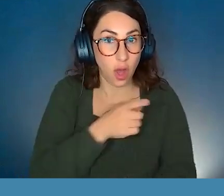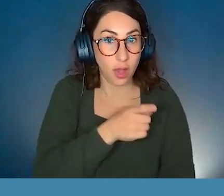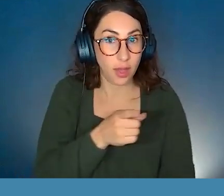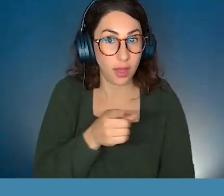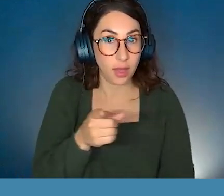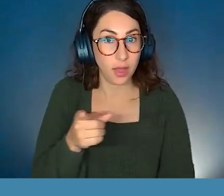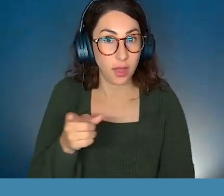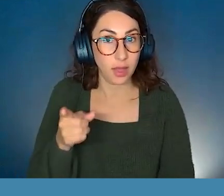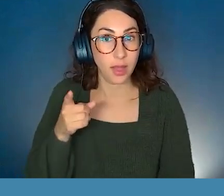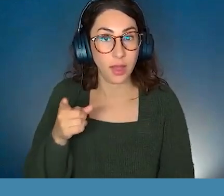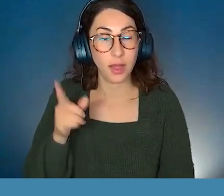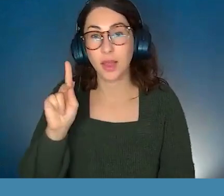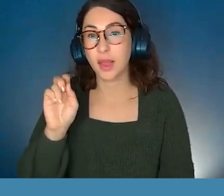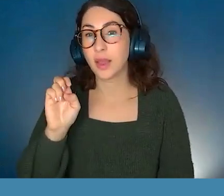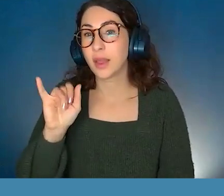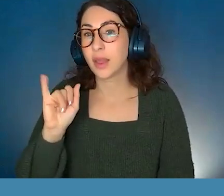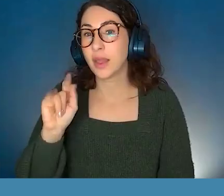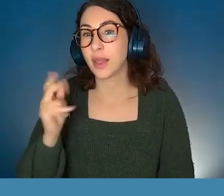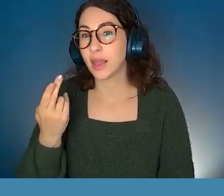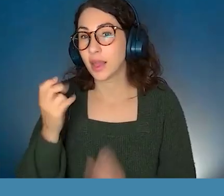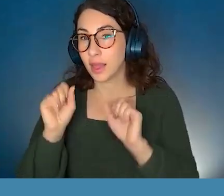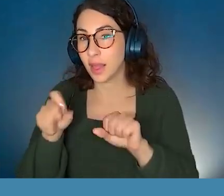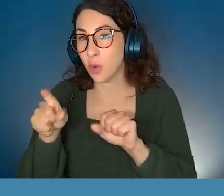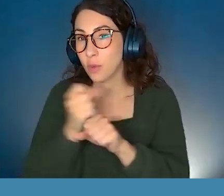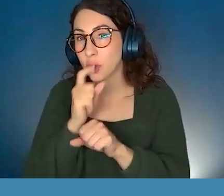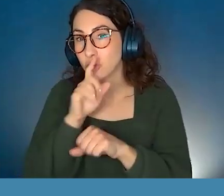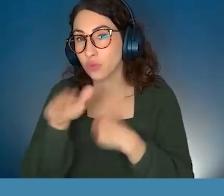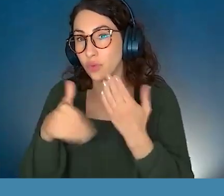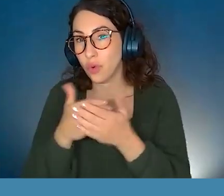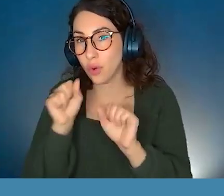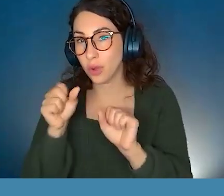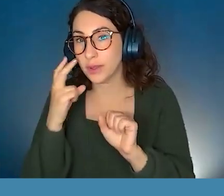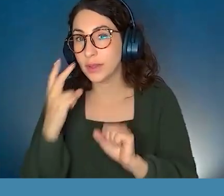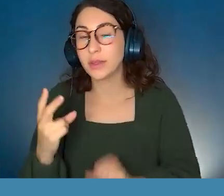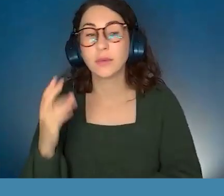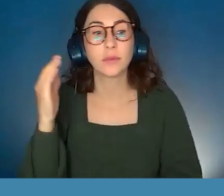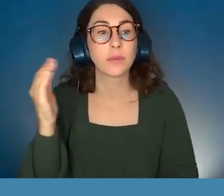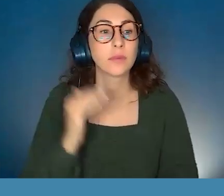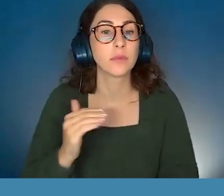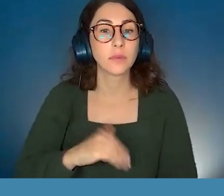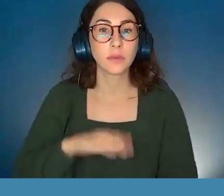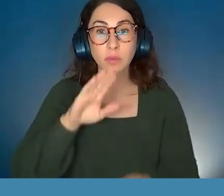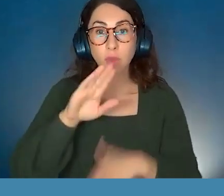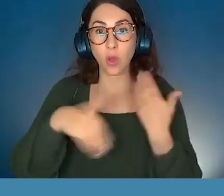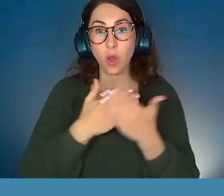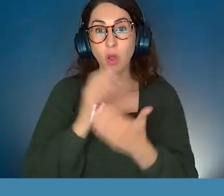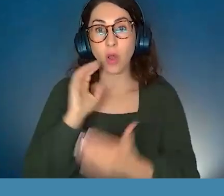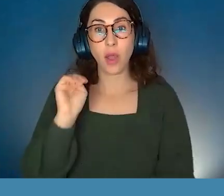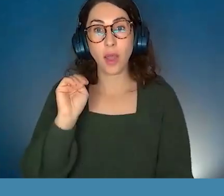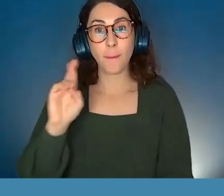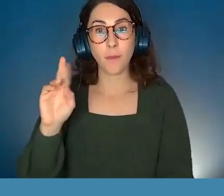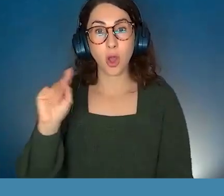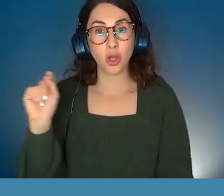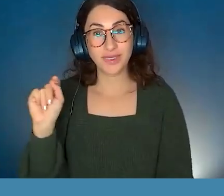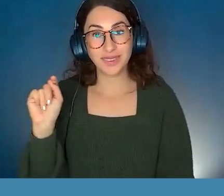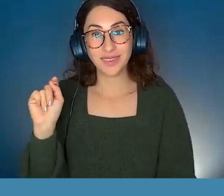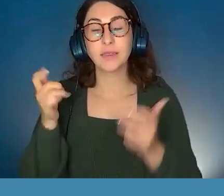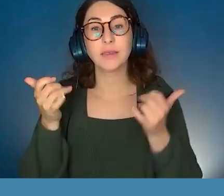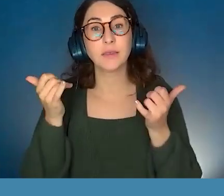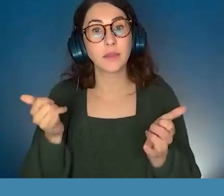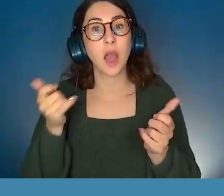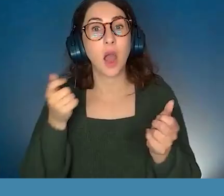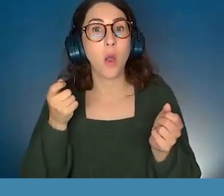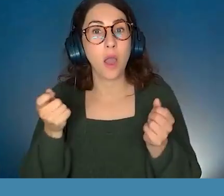it visible, I'd appreciate it. Okay, our next question is, are all the MRTs in Florida now